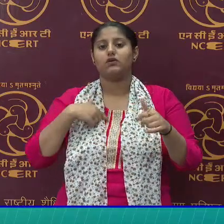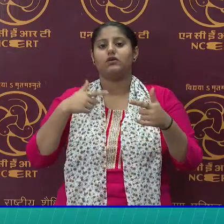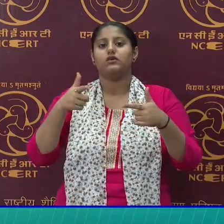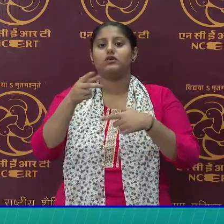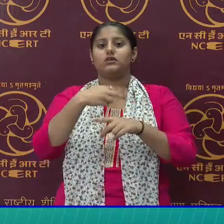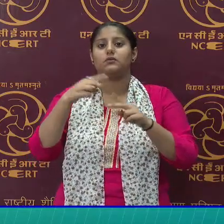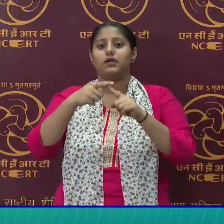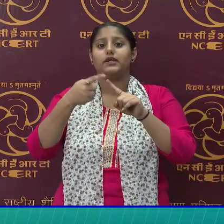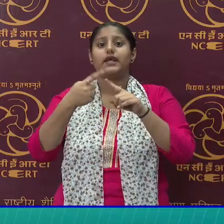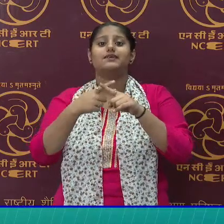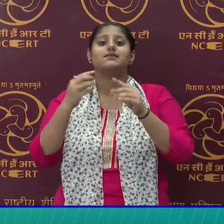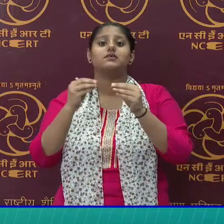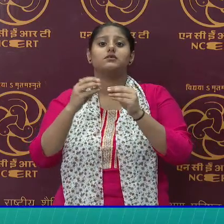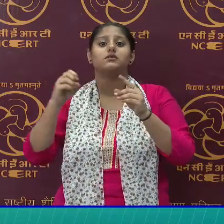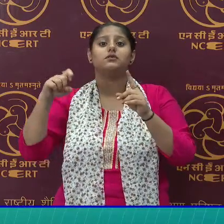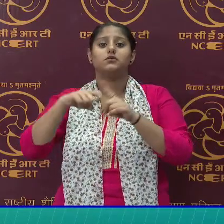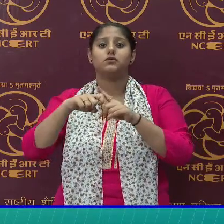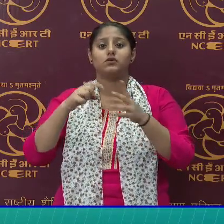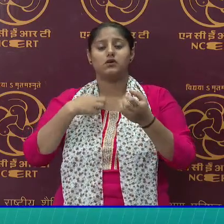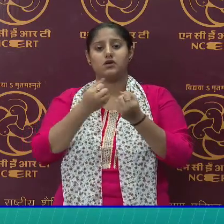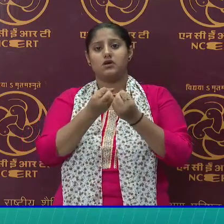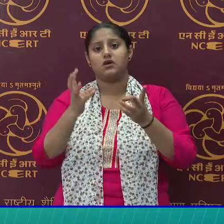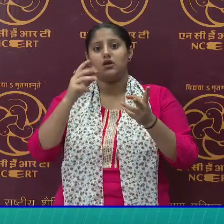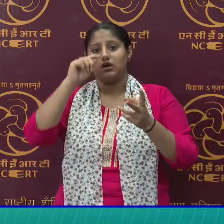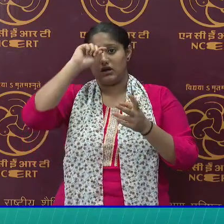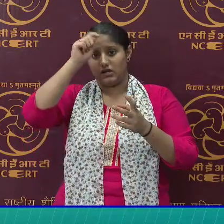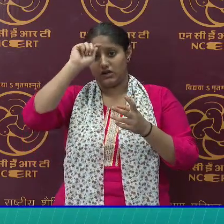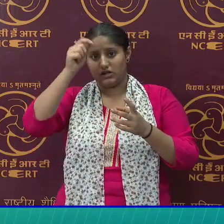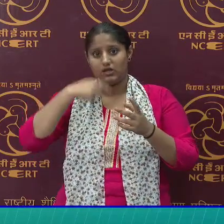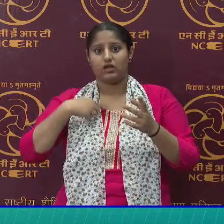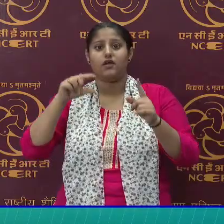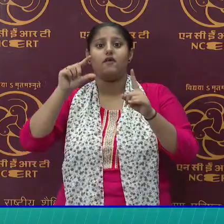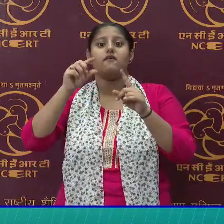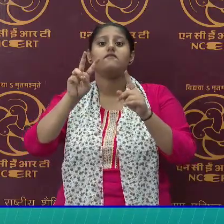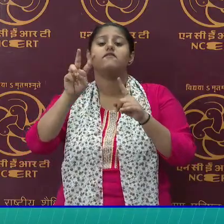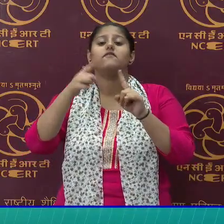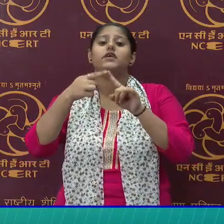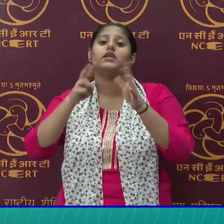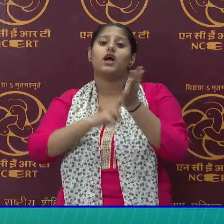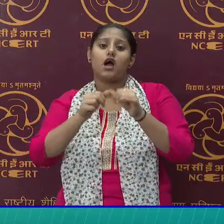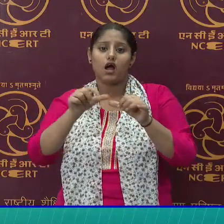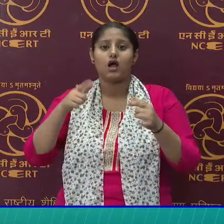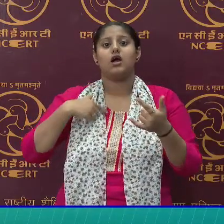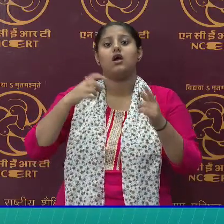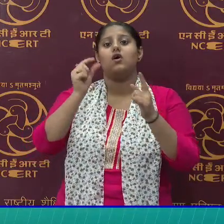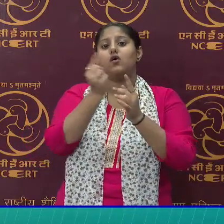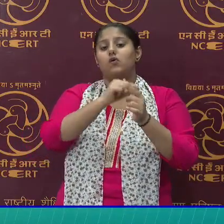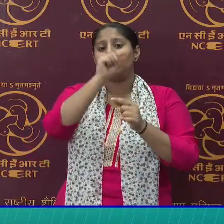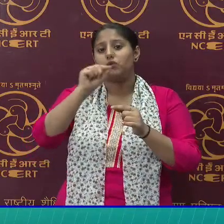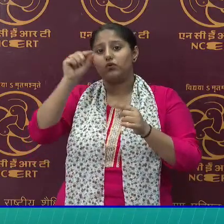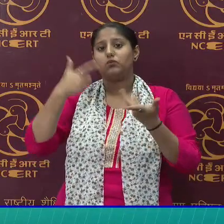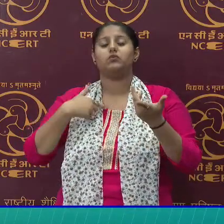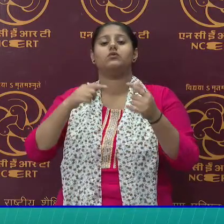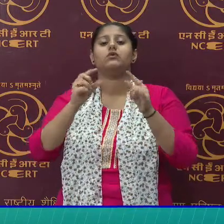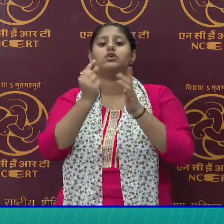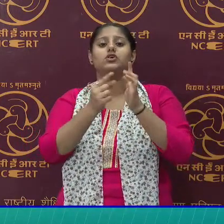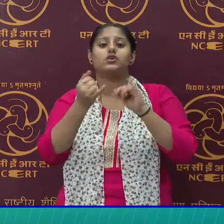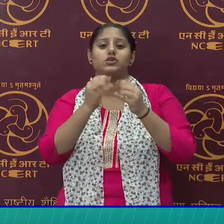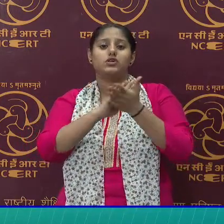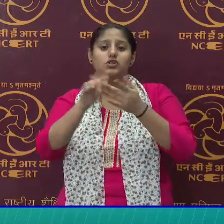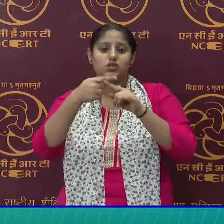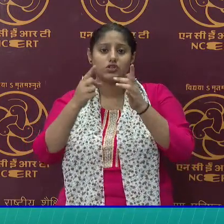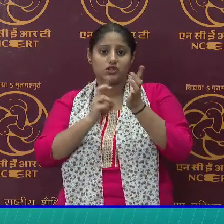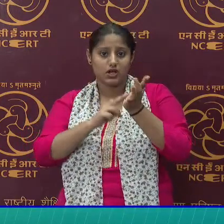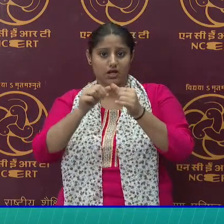after musical instruments. Hindi has a veena, for instance, the Urdu has shehnai, and here we have SANTOOR.